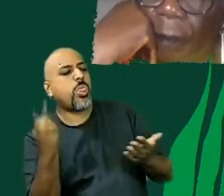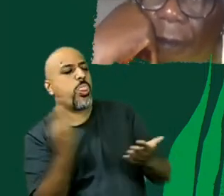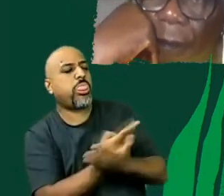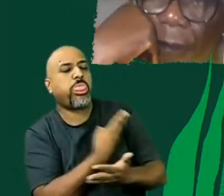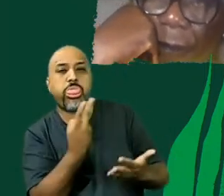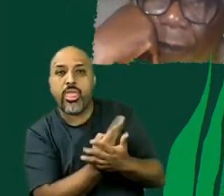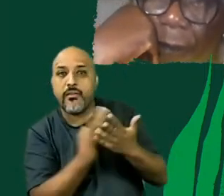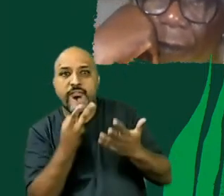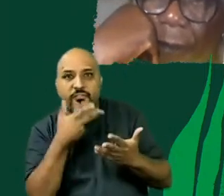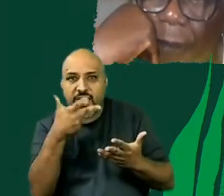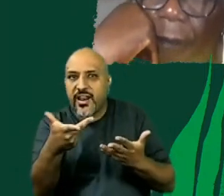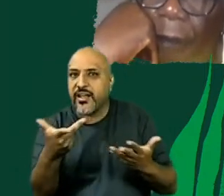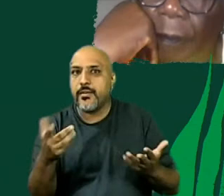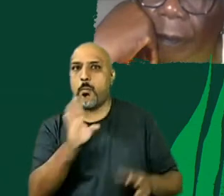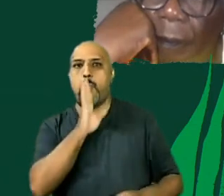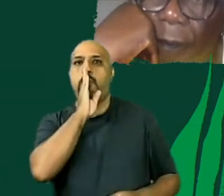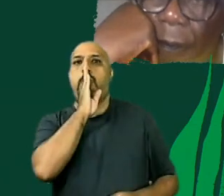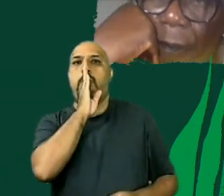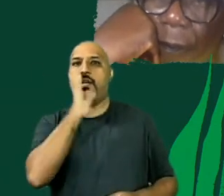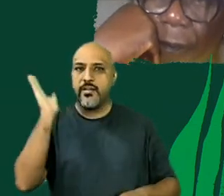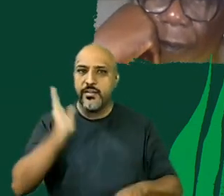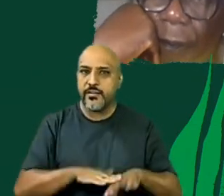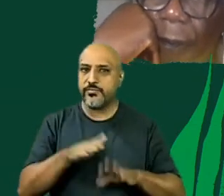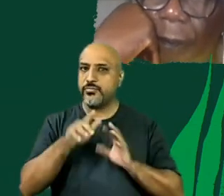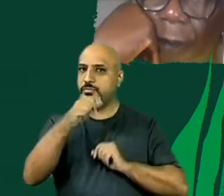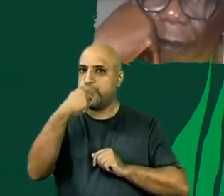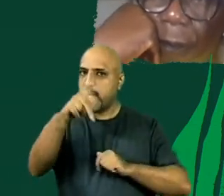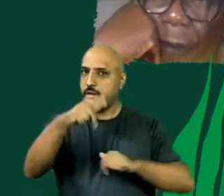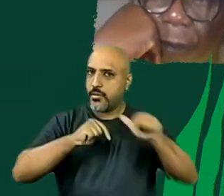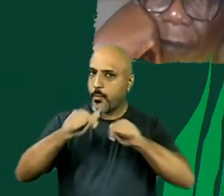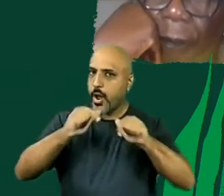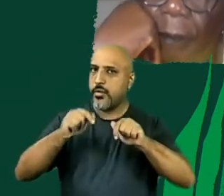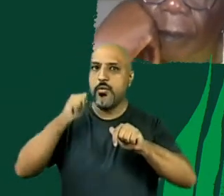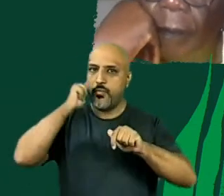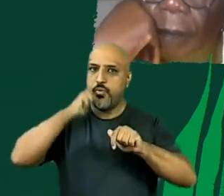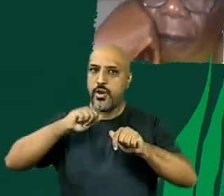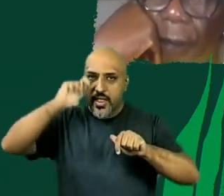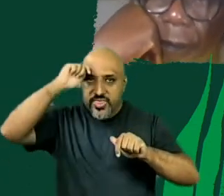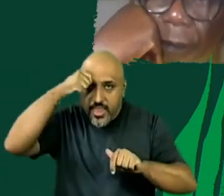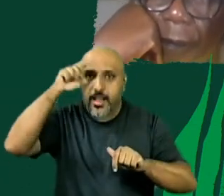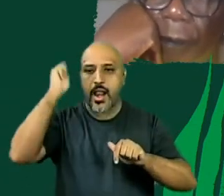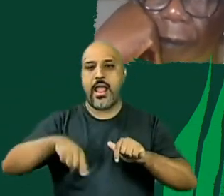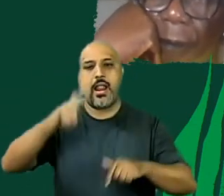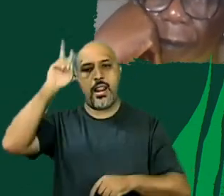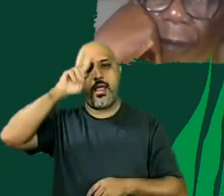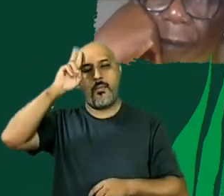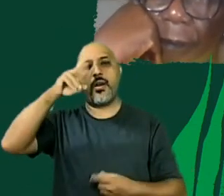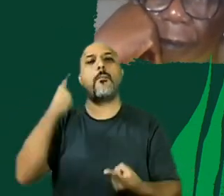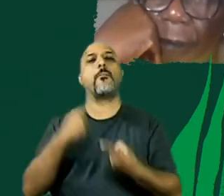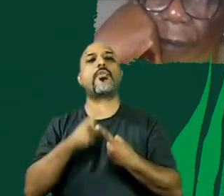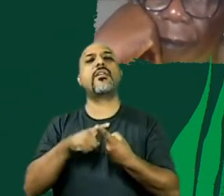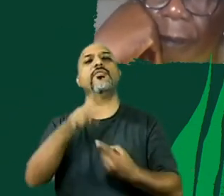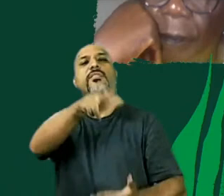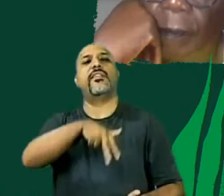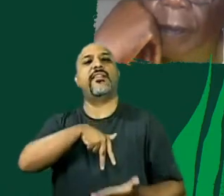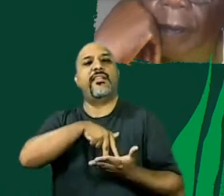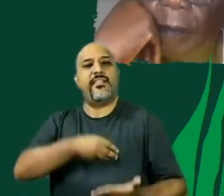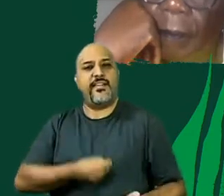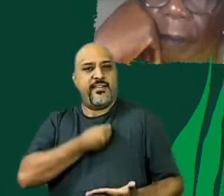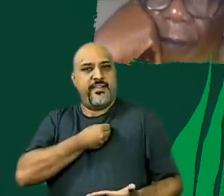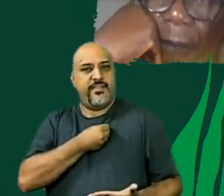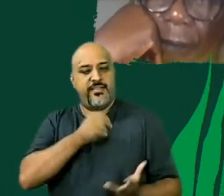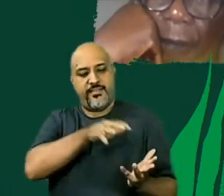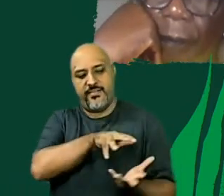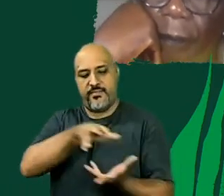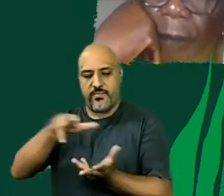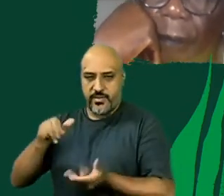job as a Black woman is to remember why you are here on this planet. There's a reason